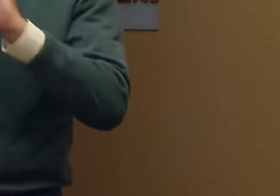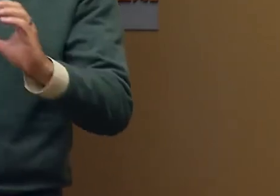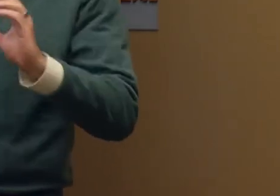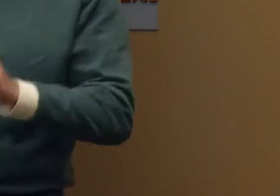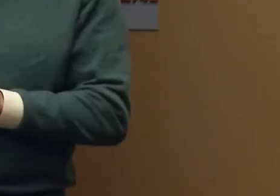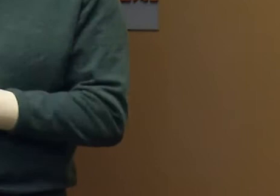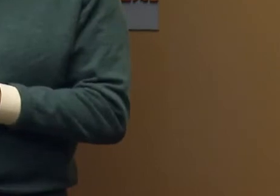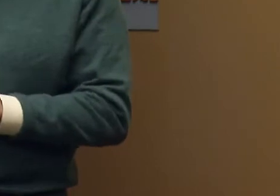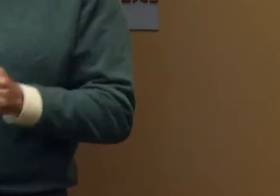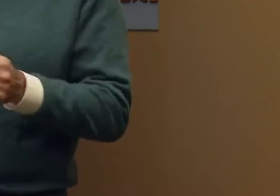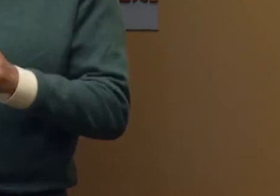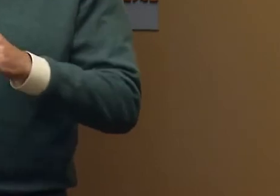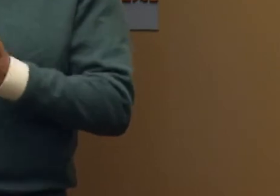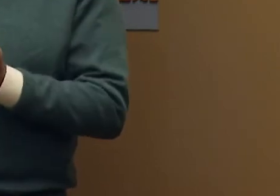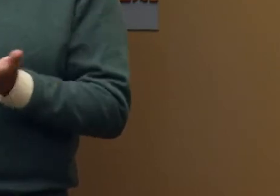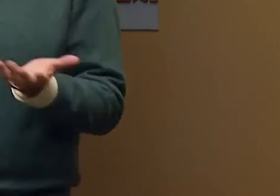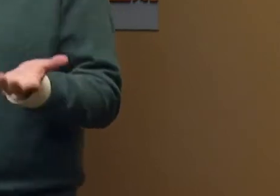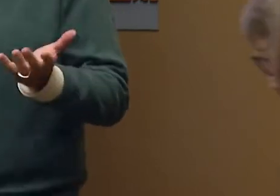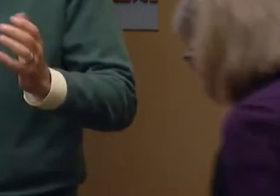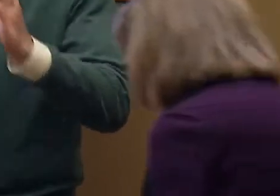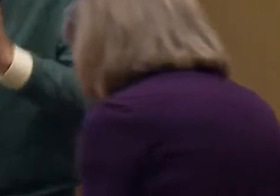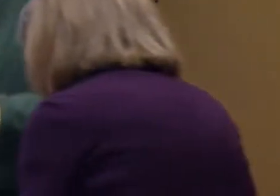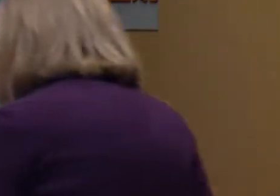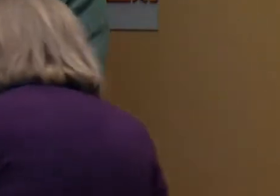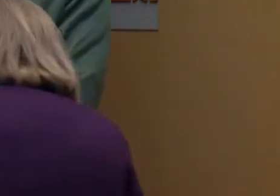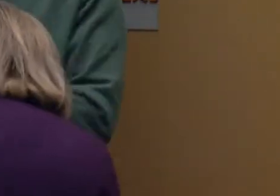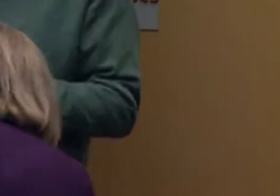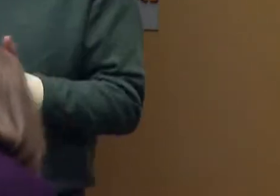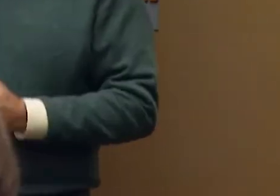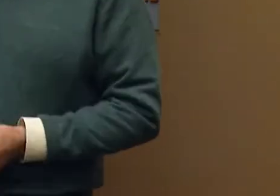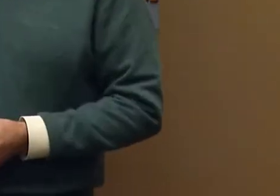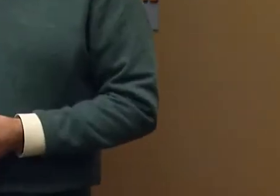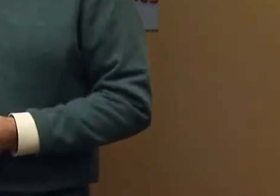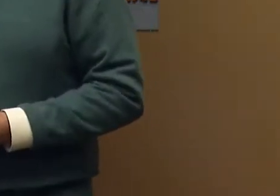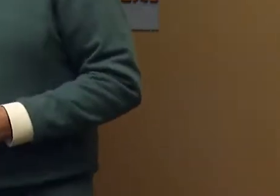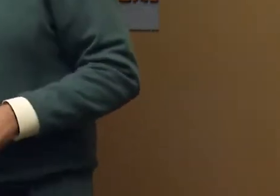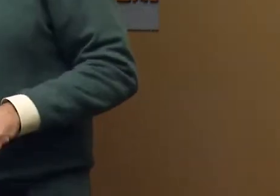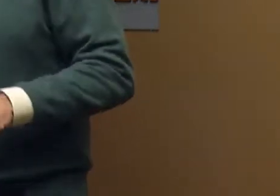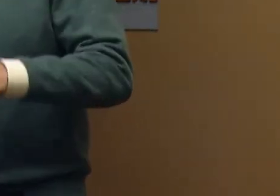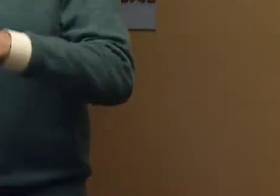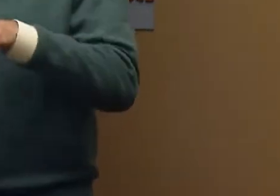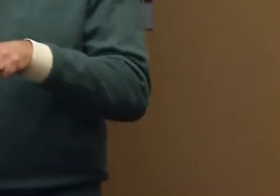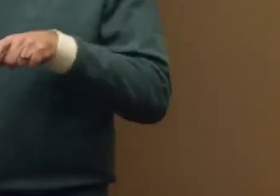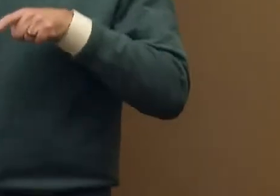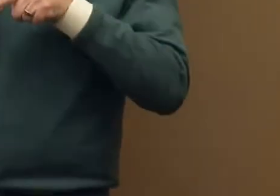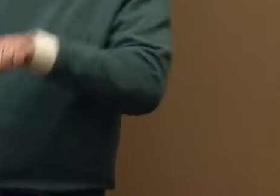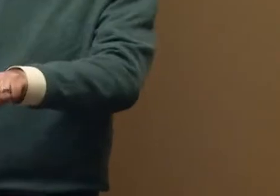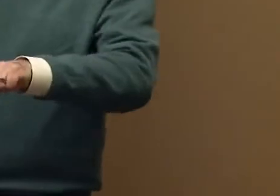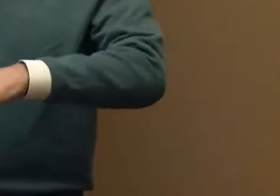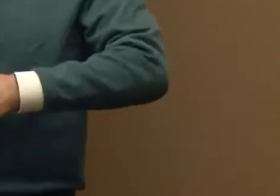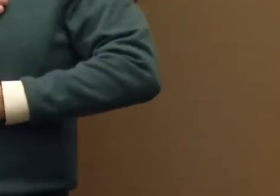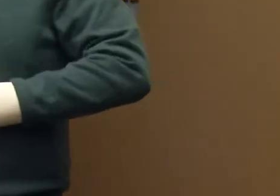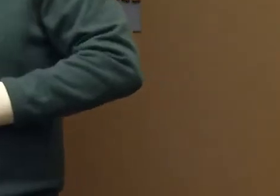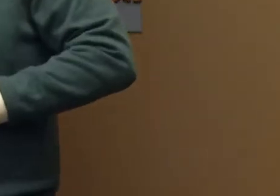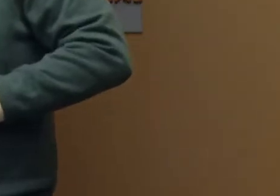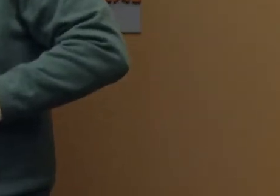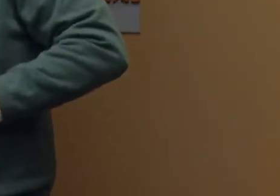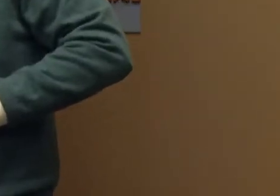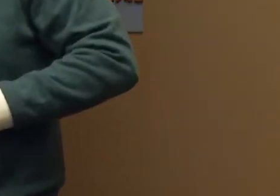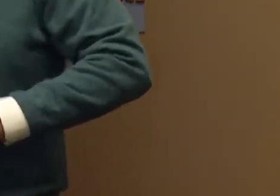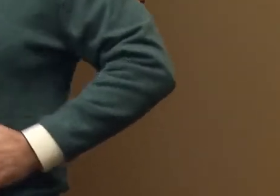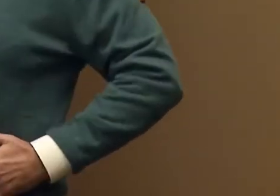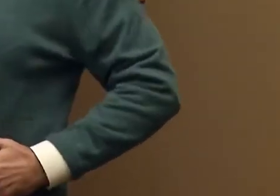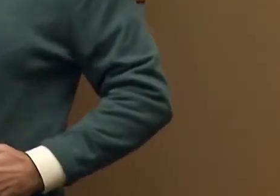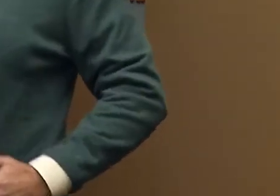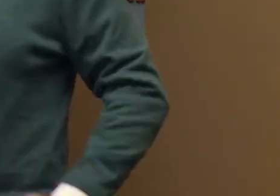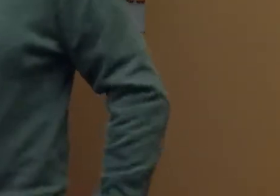about communication. That's always the first topic, right? We have to establish how we're going to communicate all day while we're